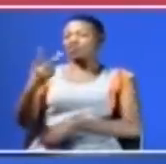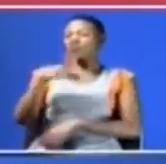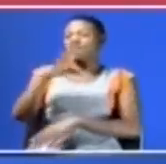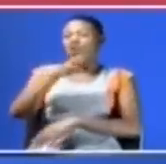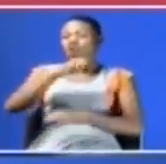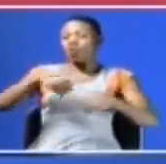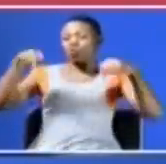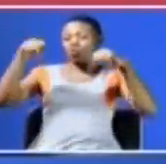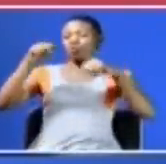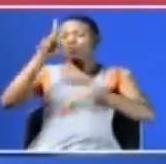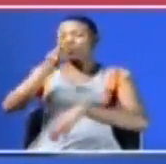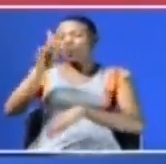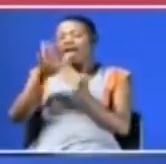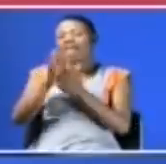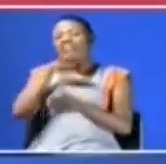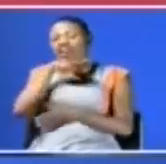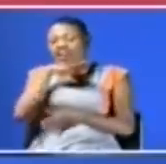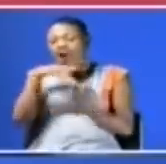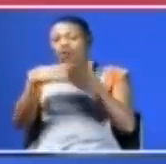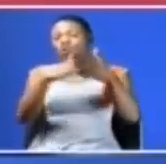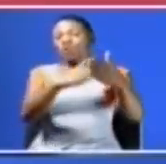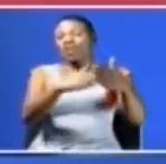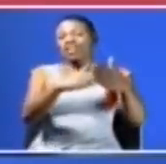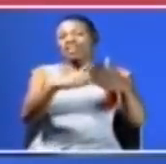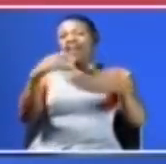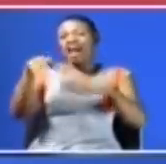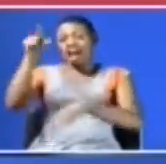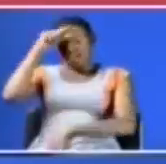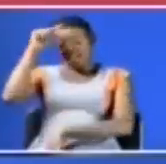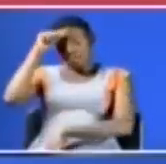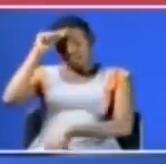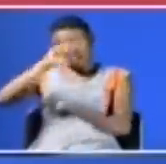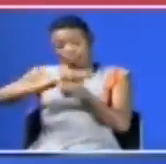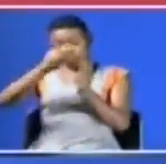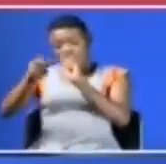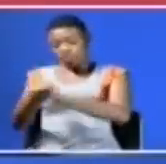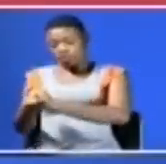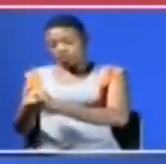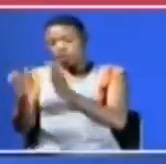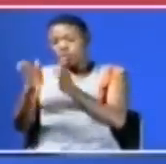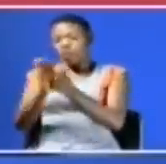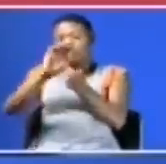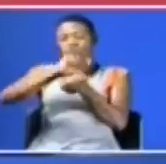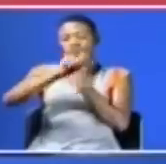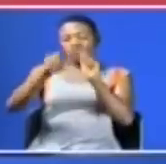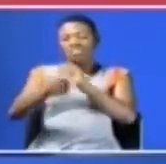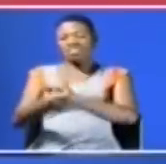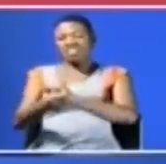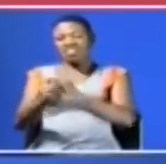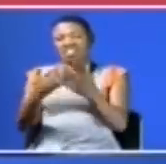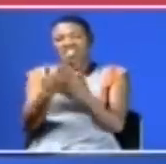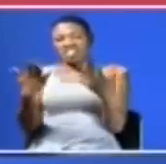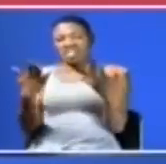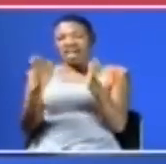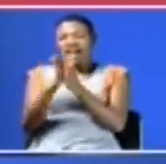would lead a transitional arrangement, a traditional government. That transitional government would do reforms, mm-hmm. and